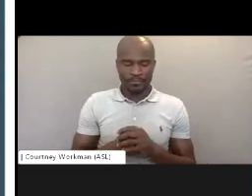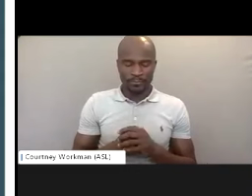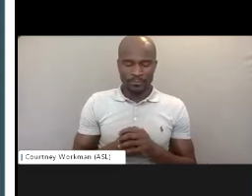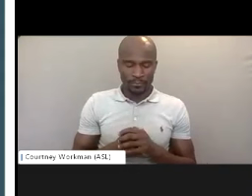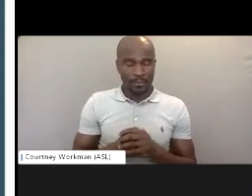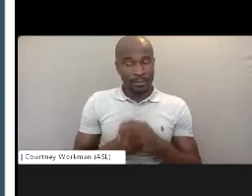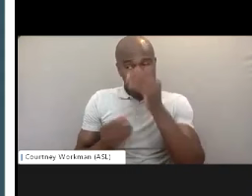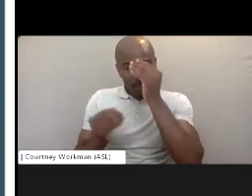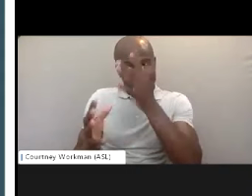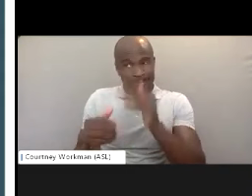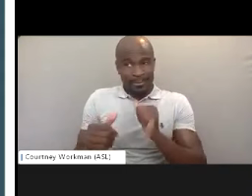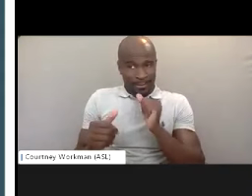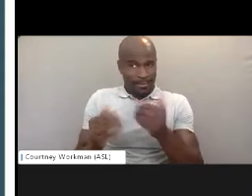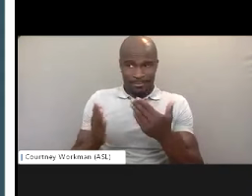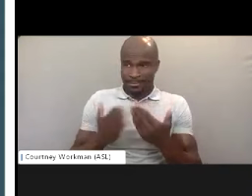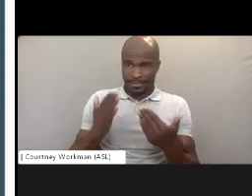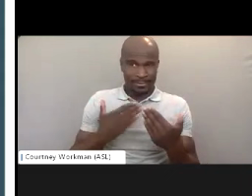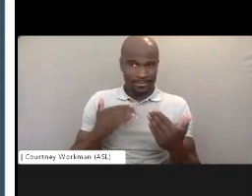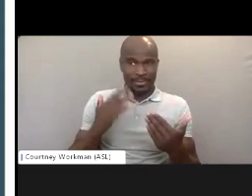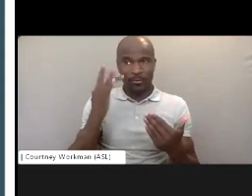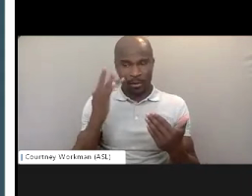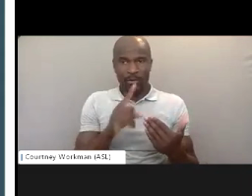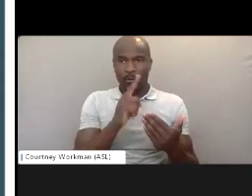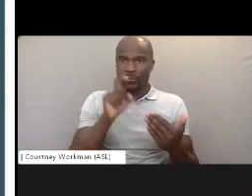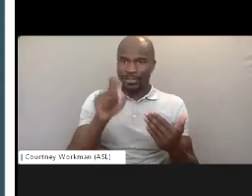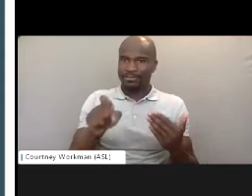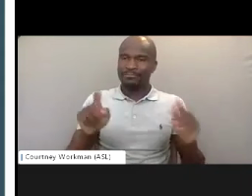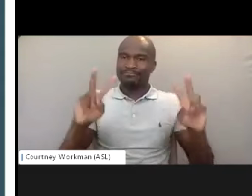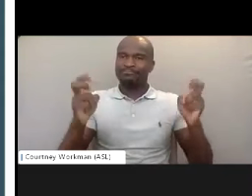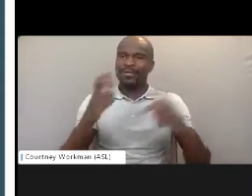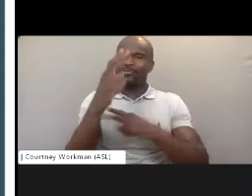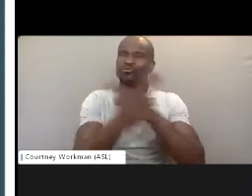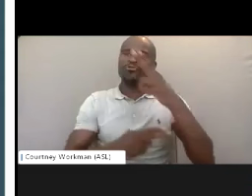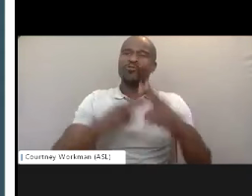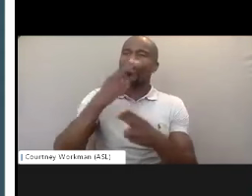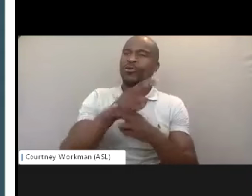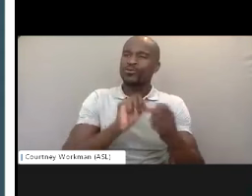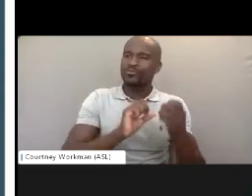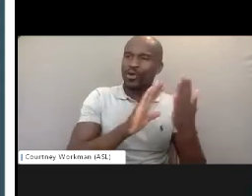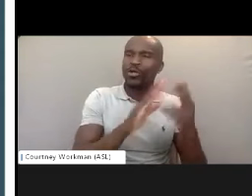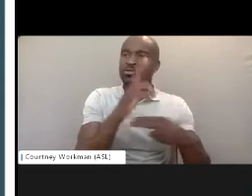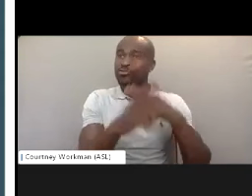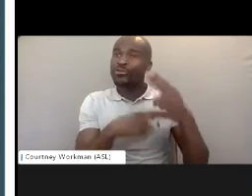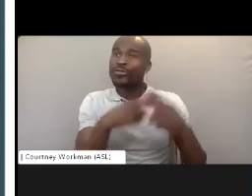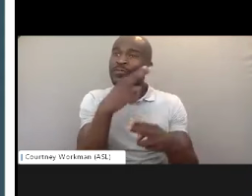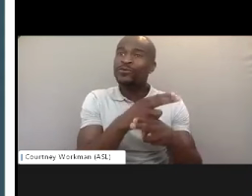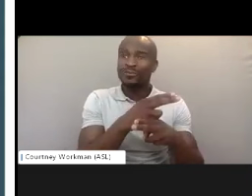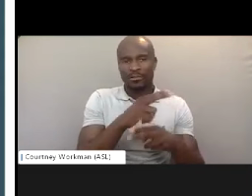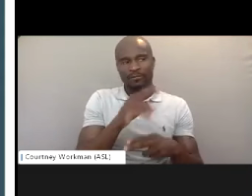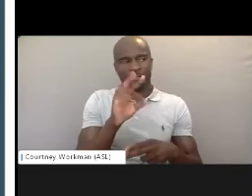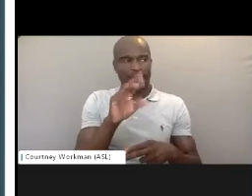not easy because it does take a universal approach and a framework. but it really is those